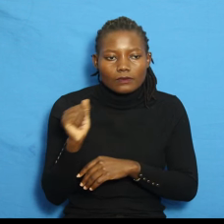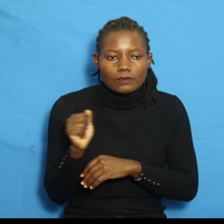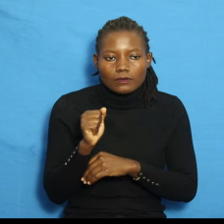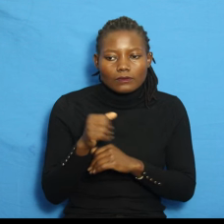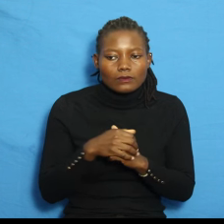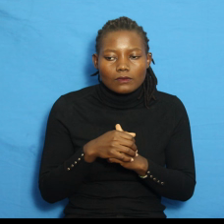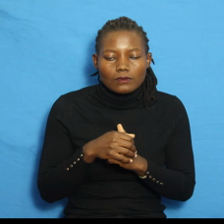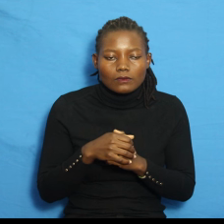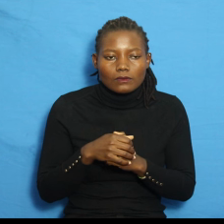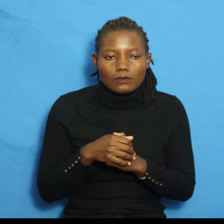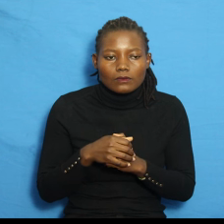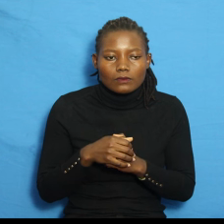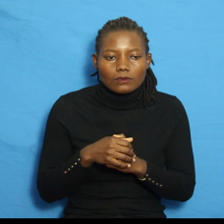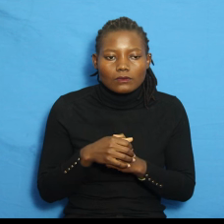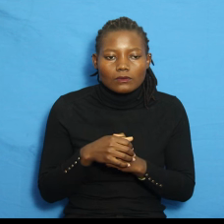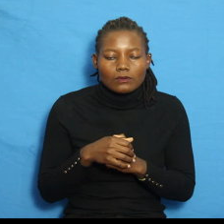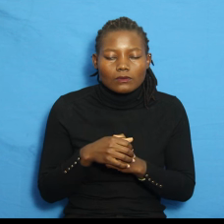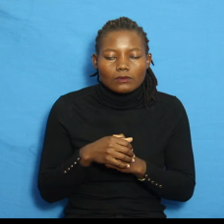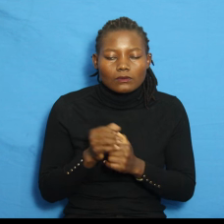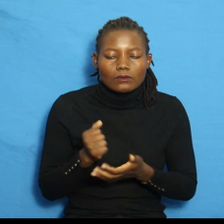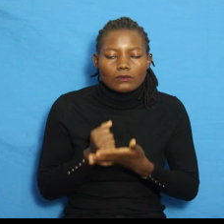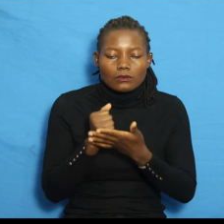the relationships of vectors, the trigonometric